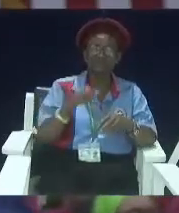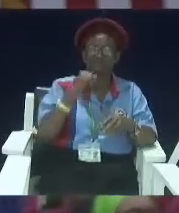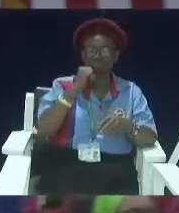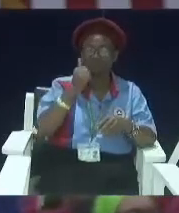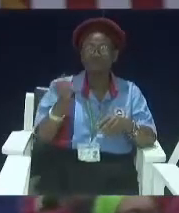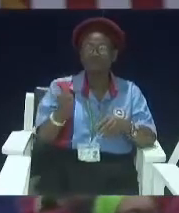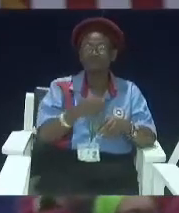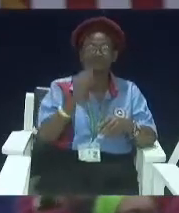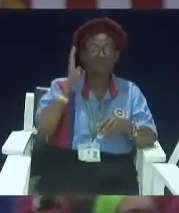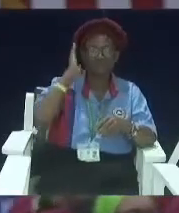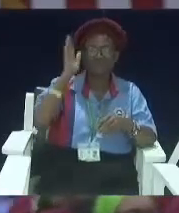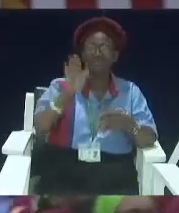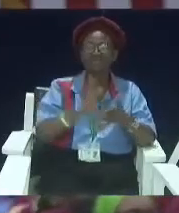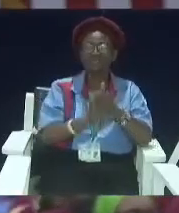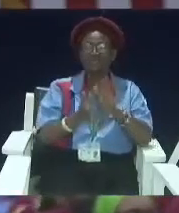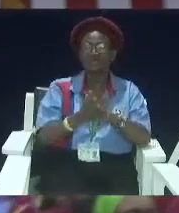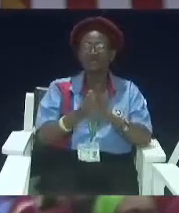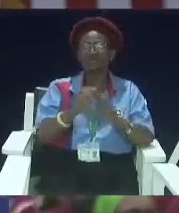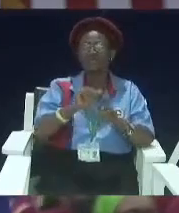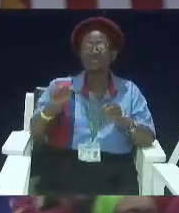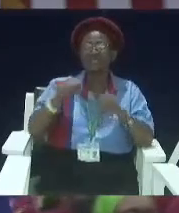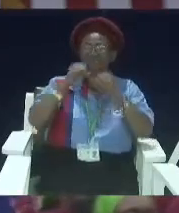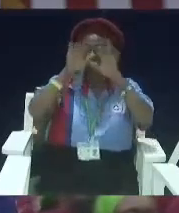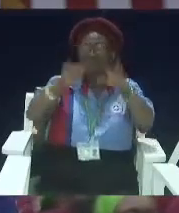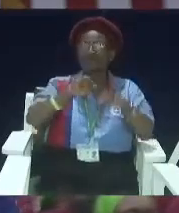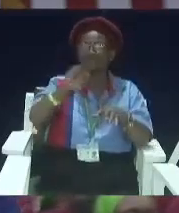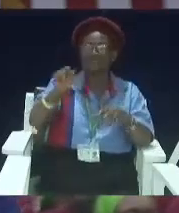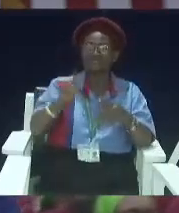you will become a blessing to others.